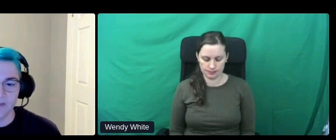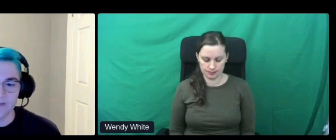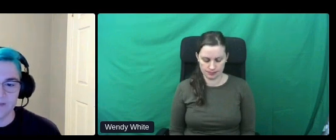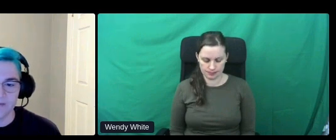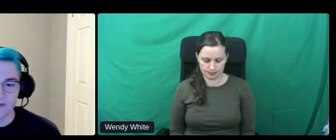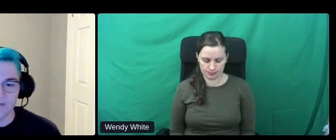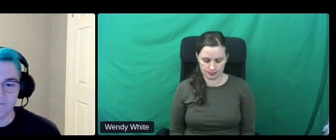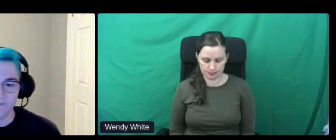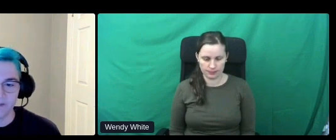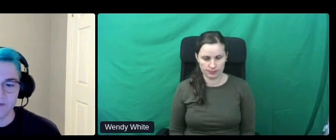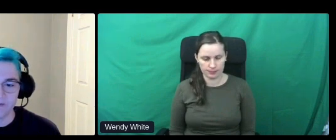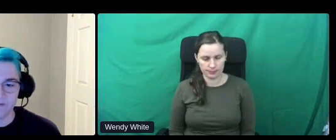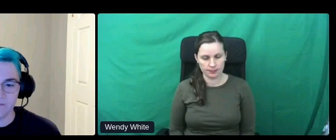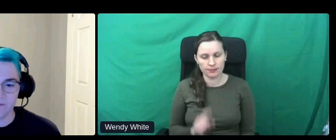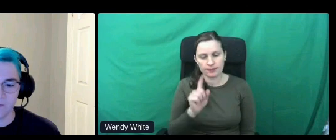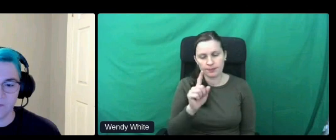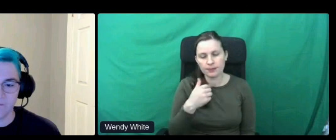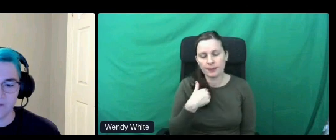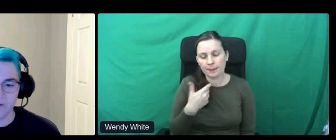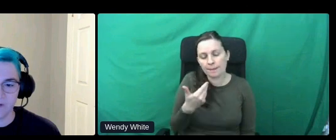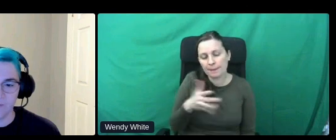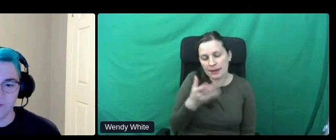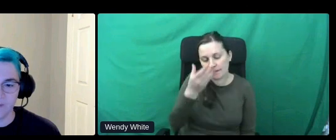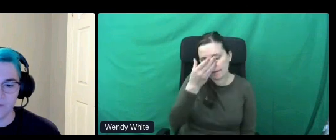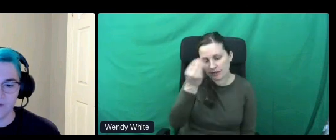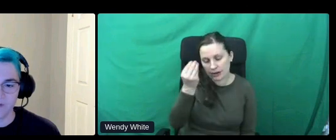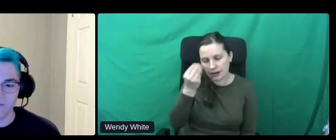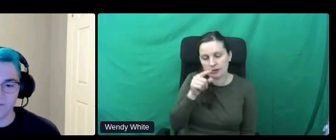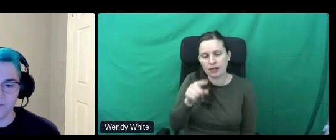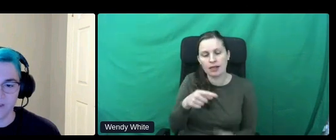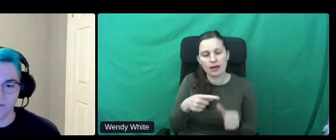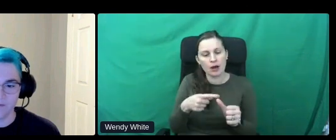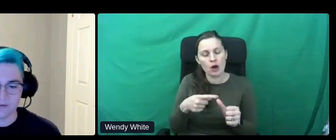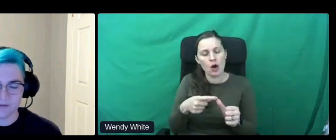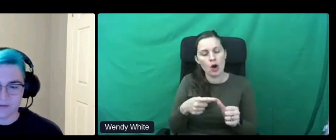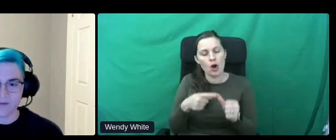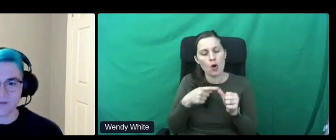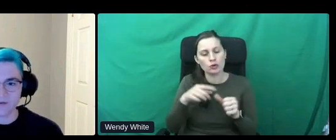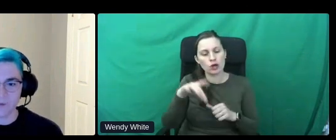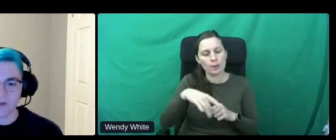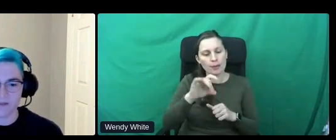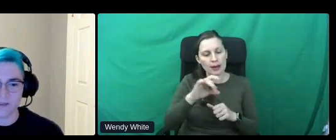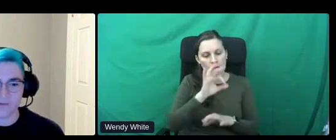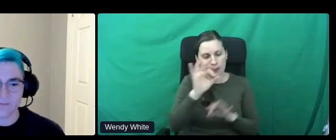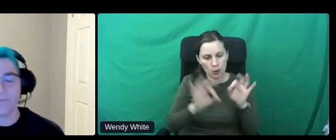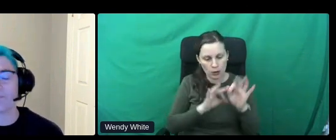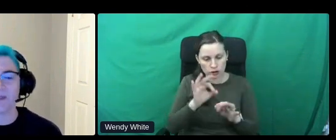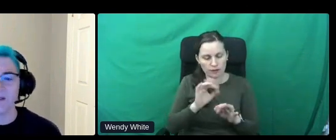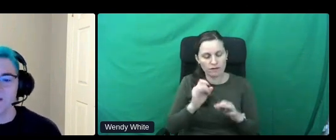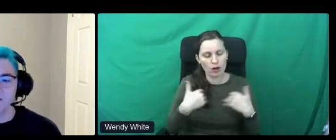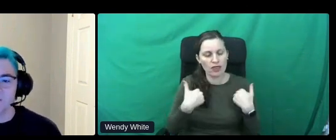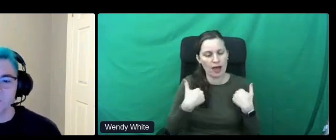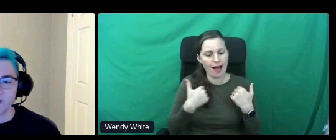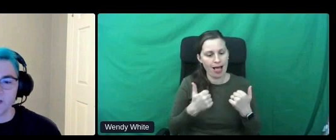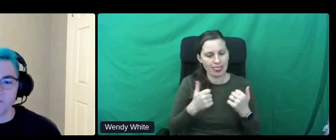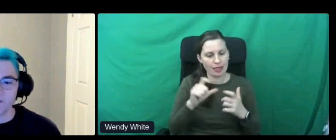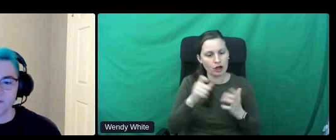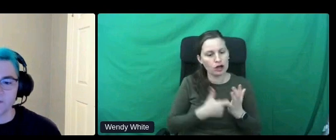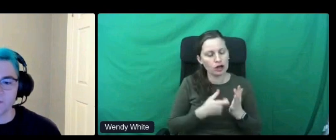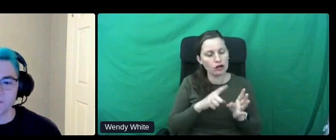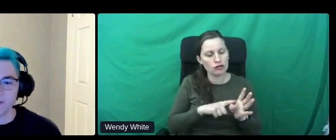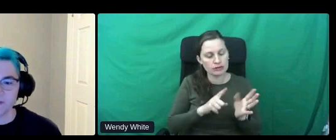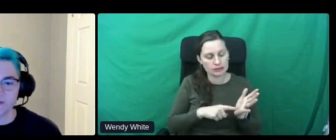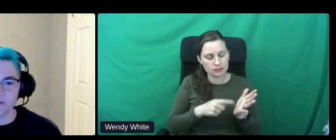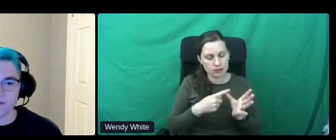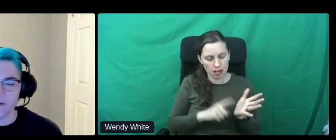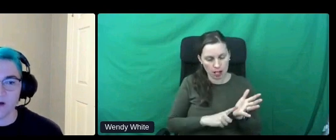Oh, I did forget to go over the auto pickup question for the health crystals. Sorry, so I'll go back to that one. So when it comes